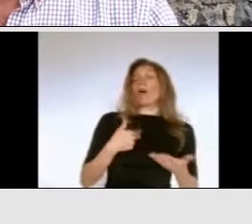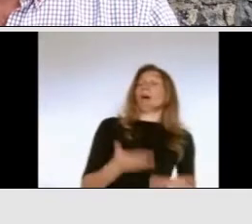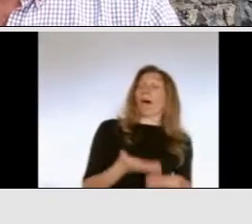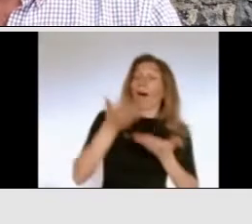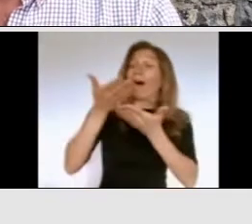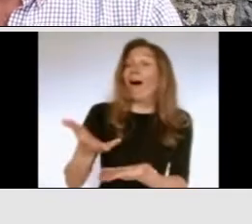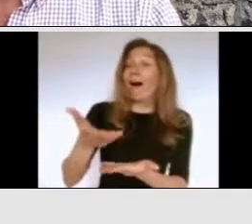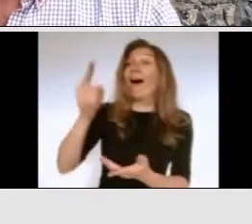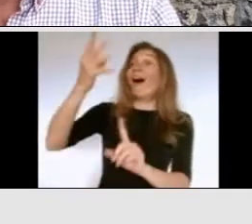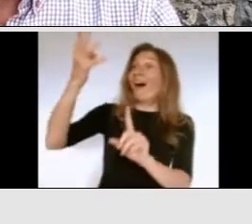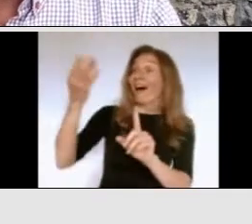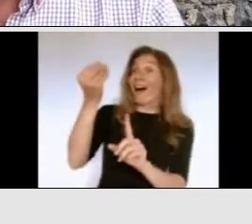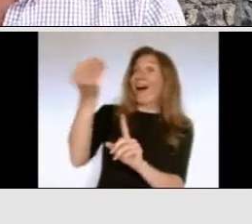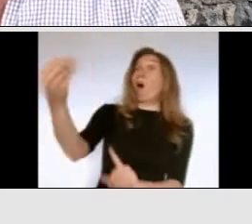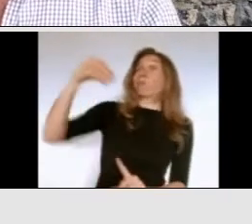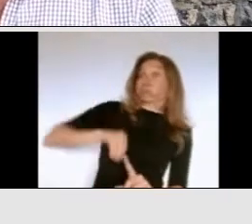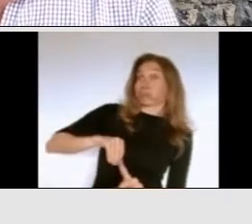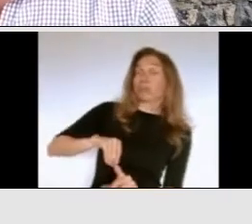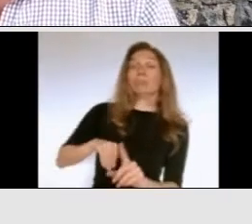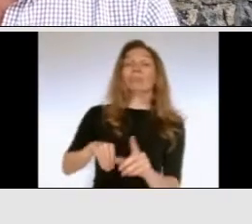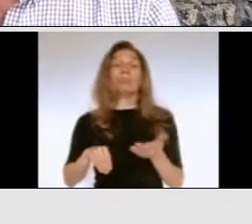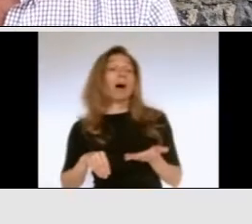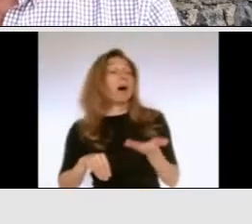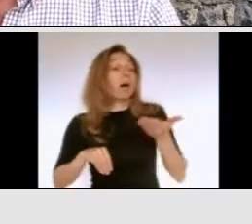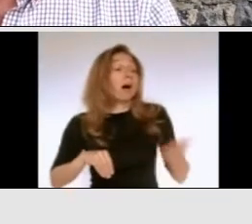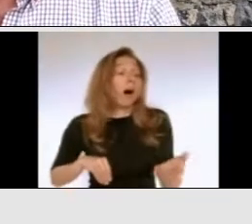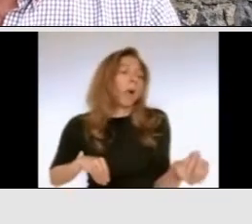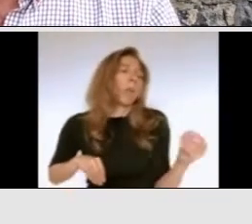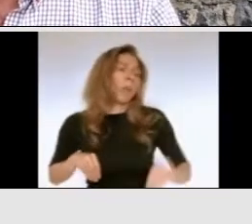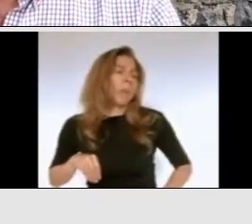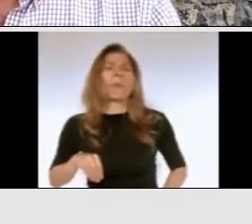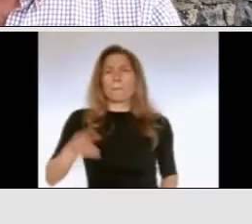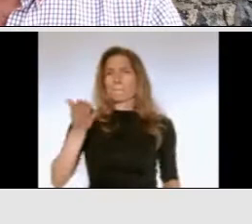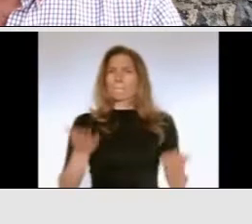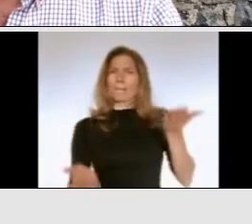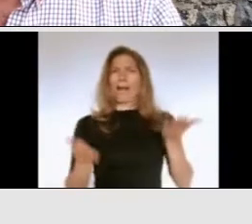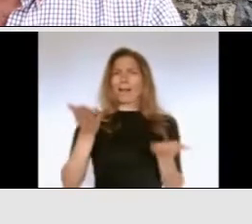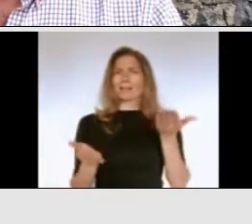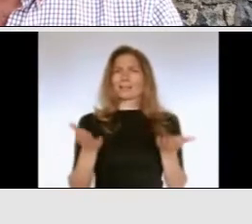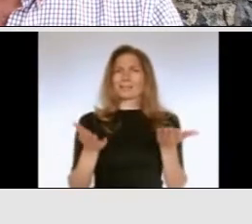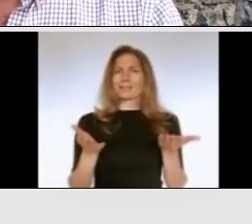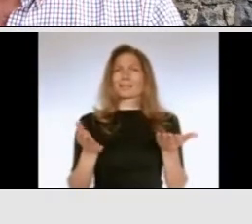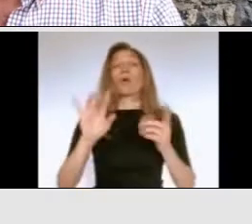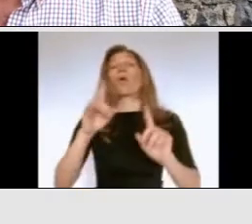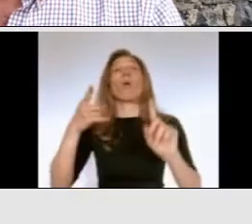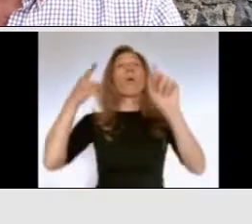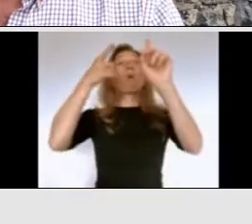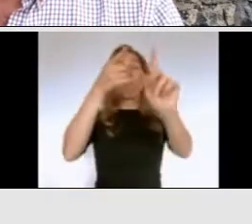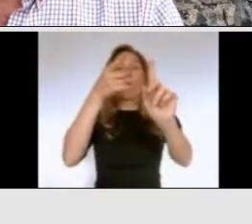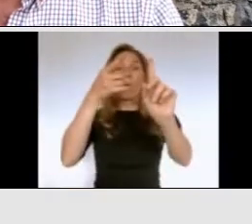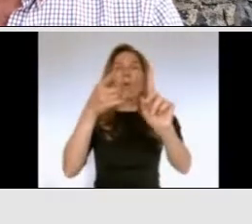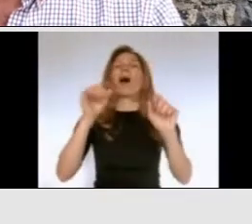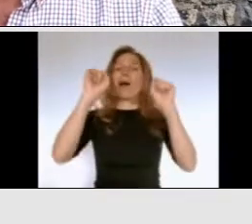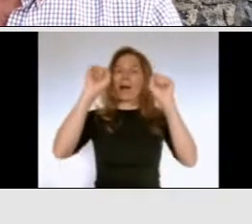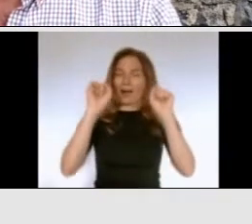activities, with the basic aim to make sure that nobody is left behind in terms of achieving the benefits